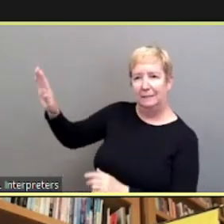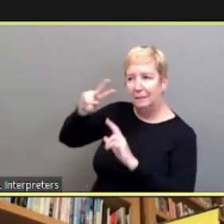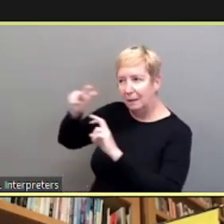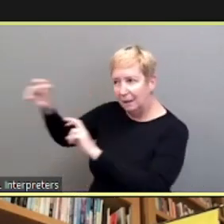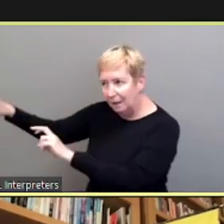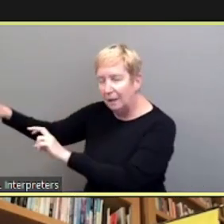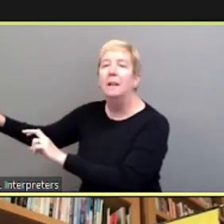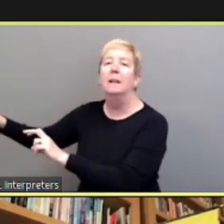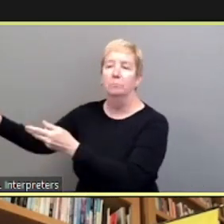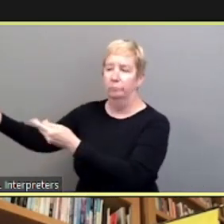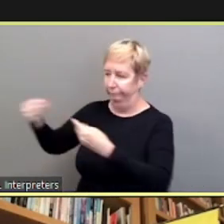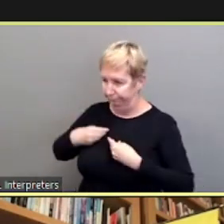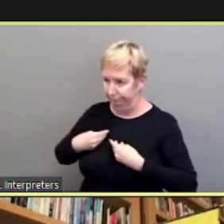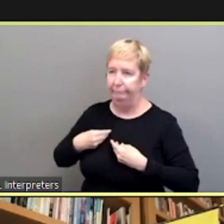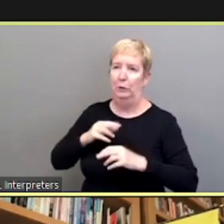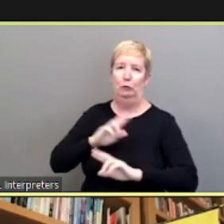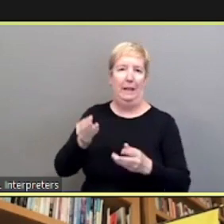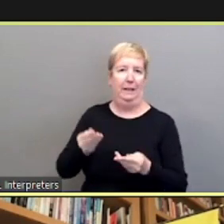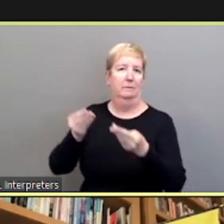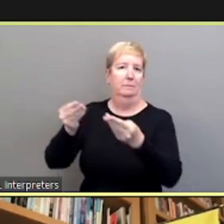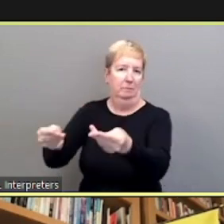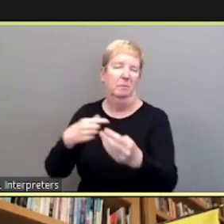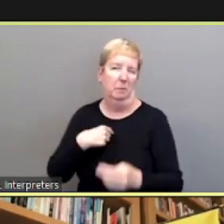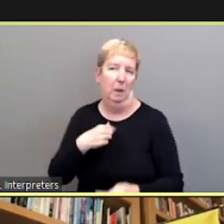couple of slides here. Next slide, please.